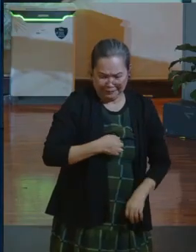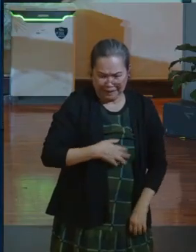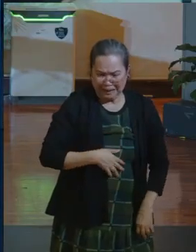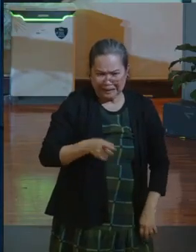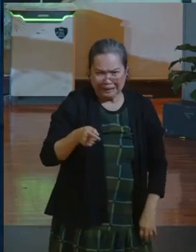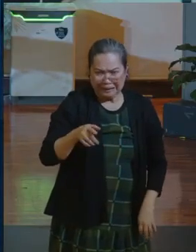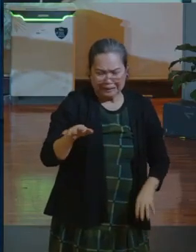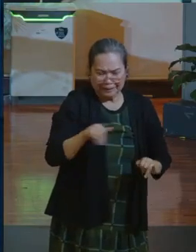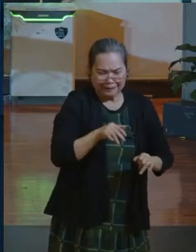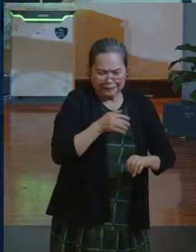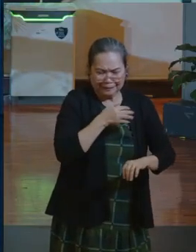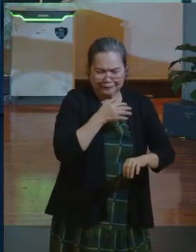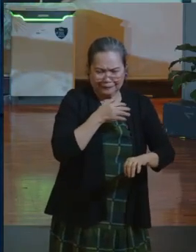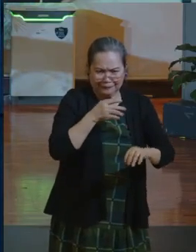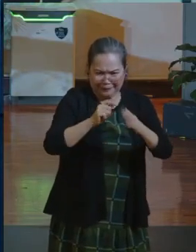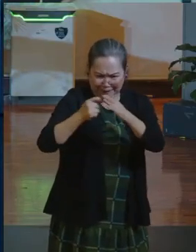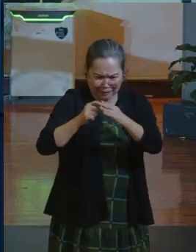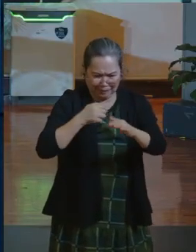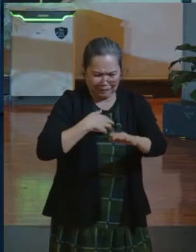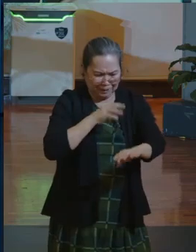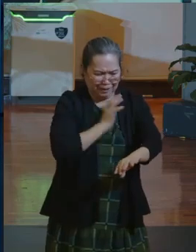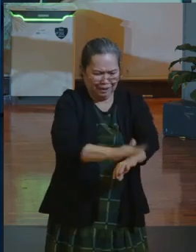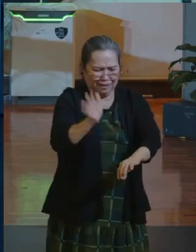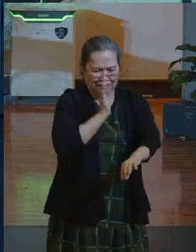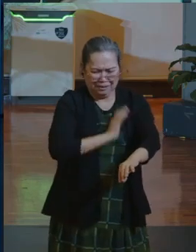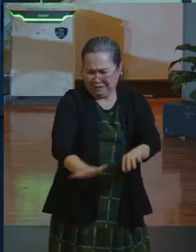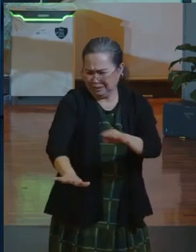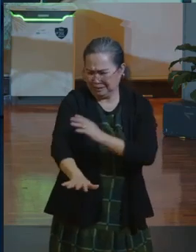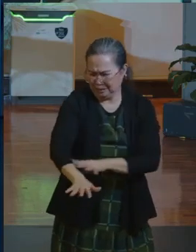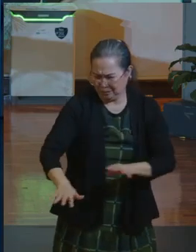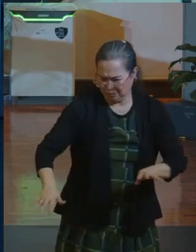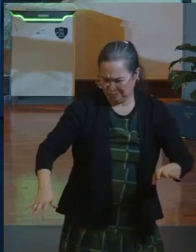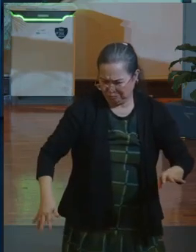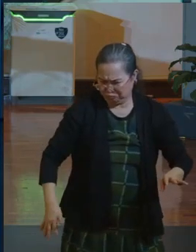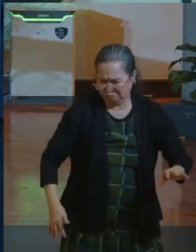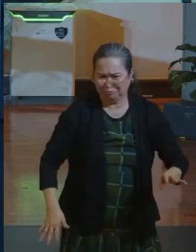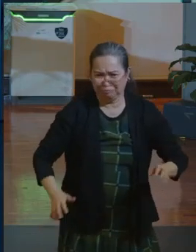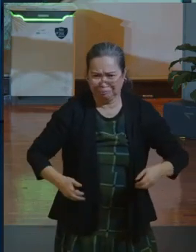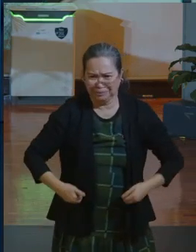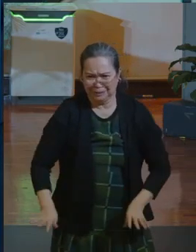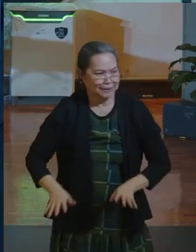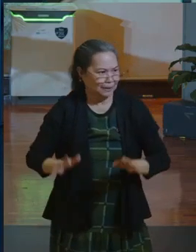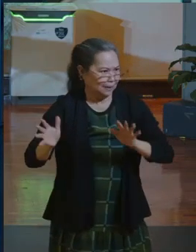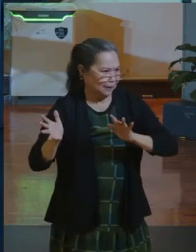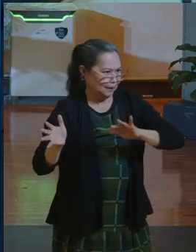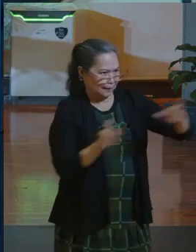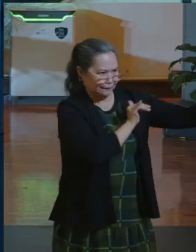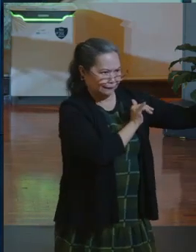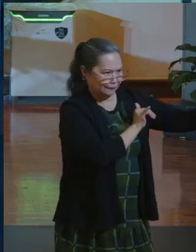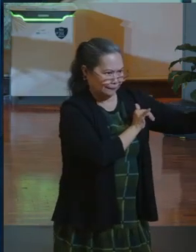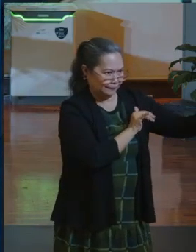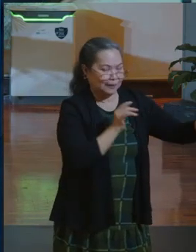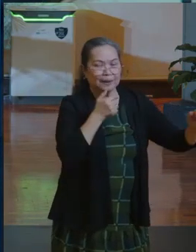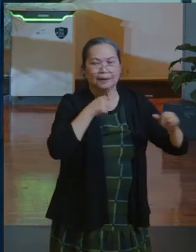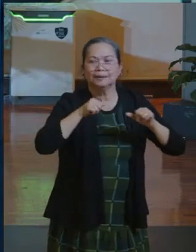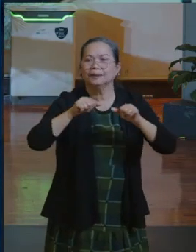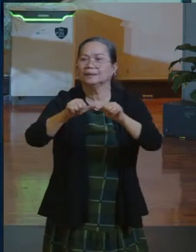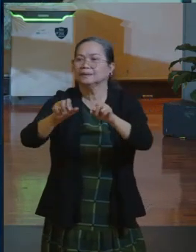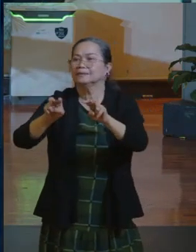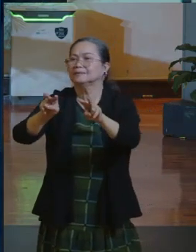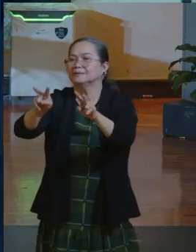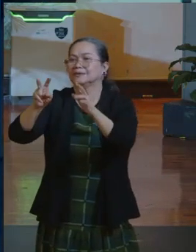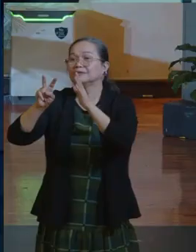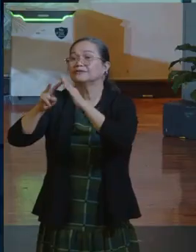as a testimony against them. And they departed and went to the villages, preaching the gospel and